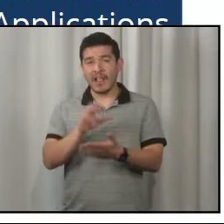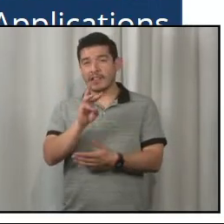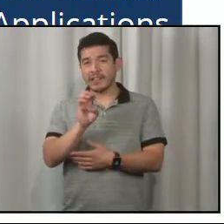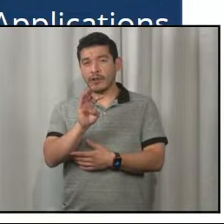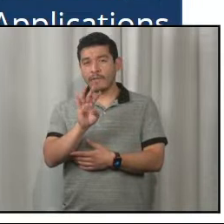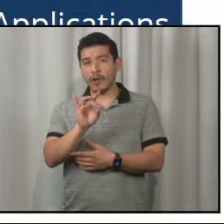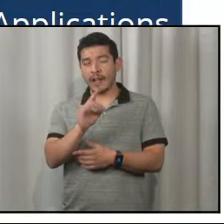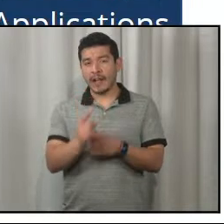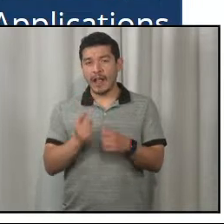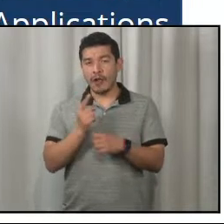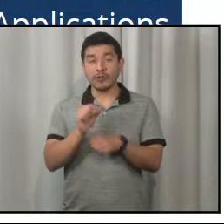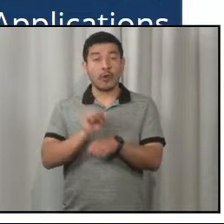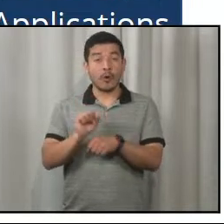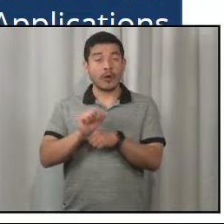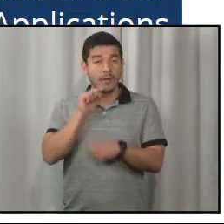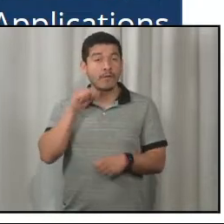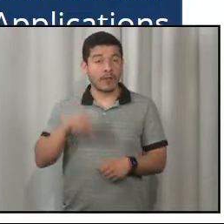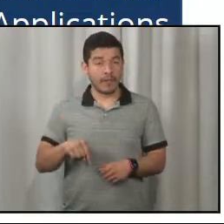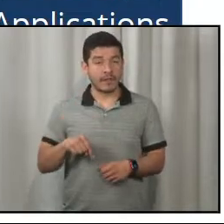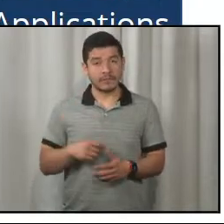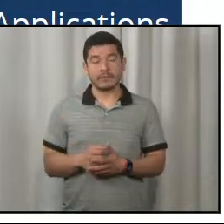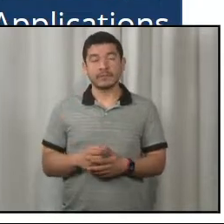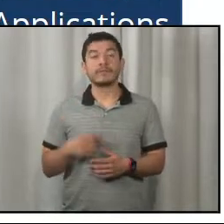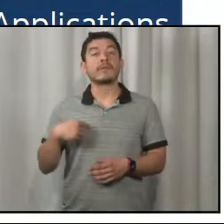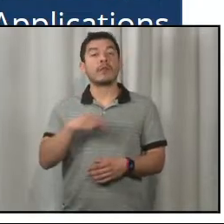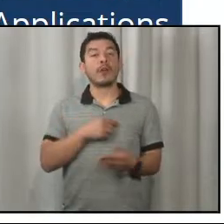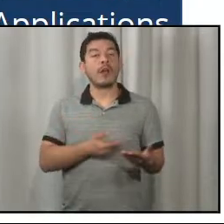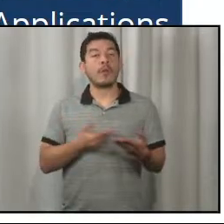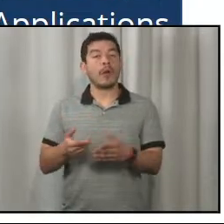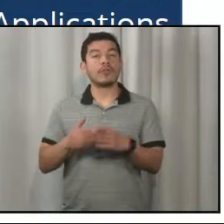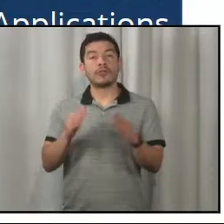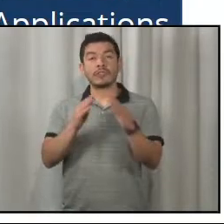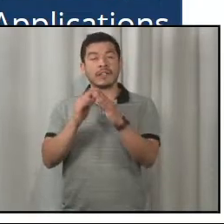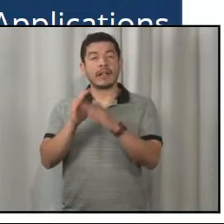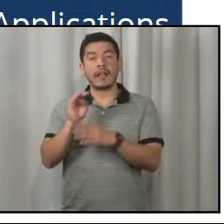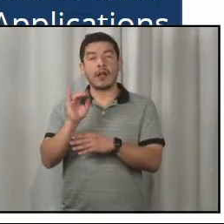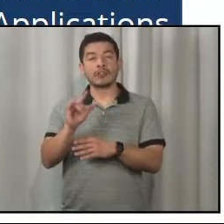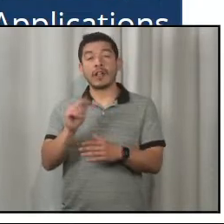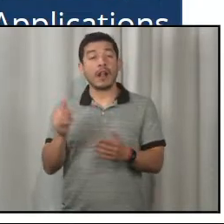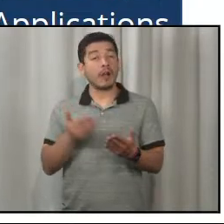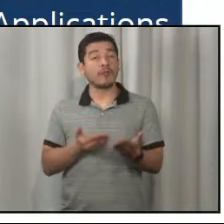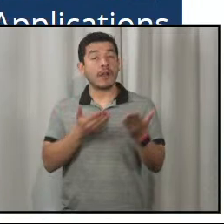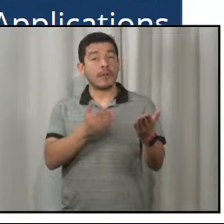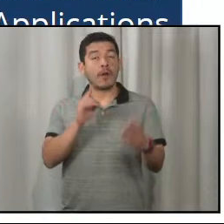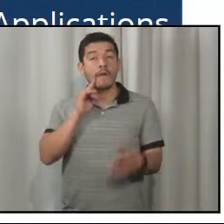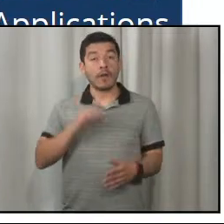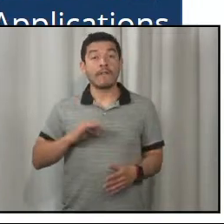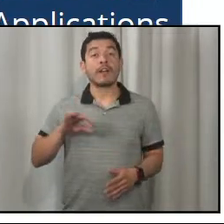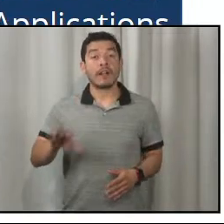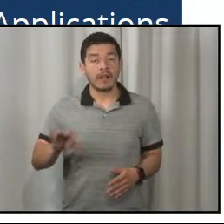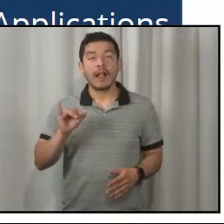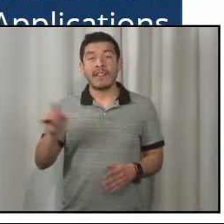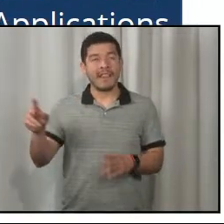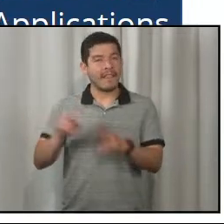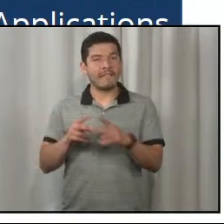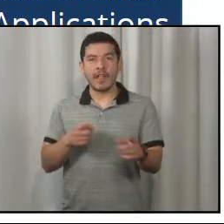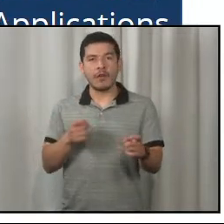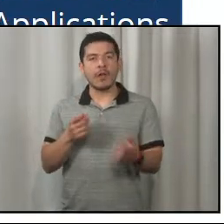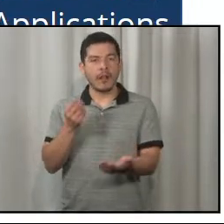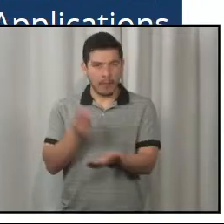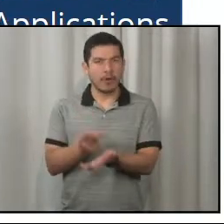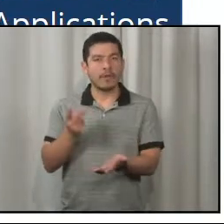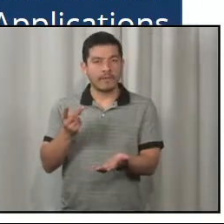hours that have been dedicated so far. We brought to the City Council a recommendation for funding, which they very quickly